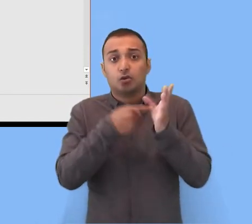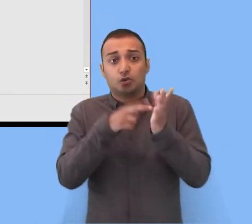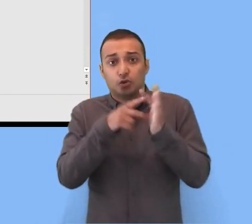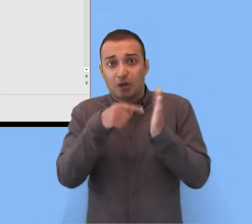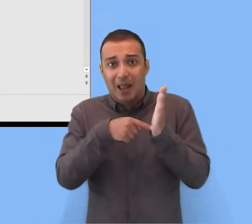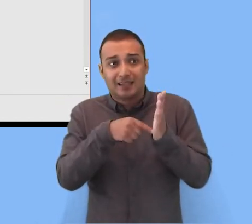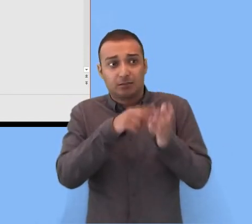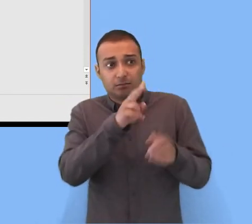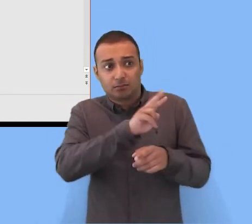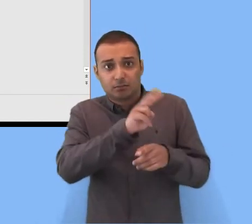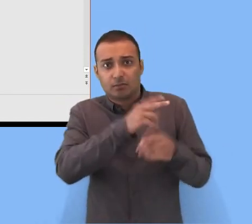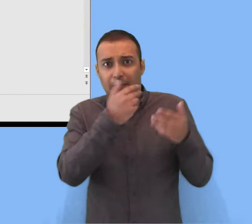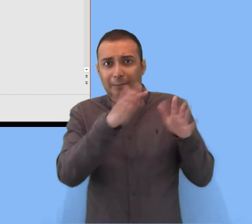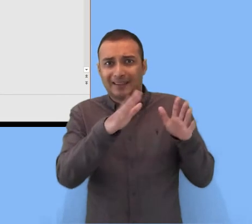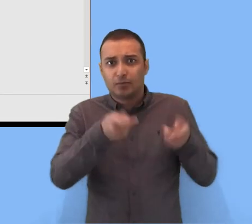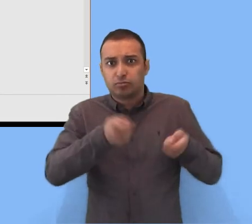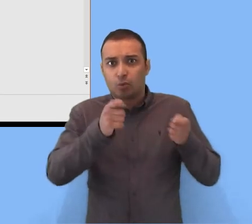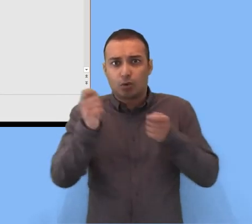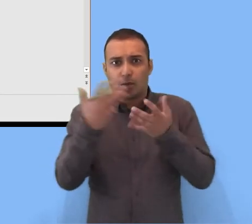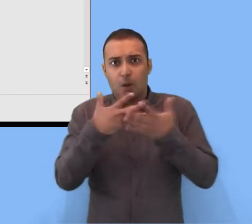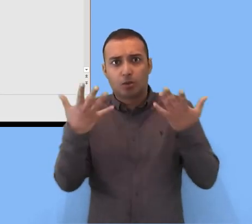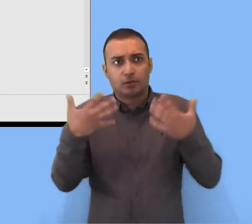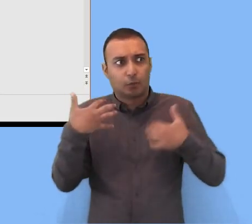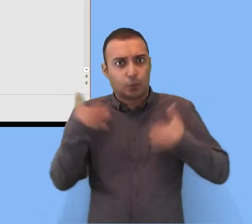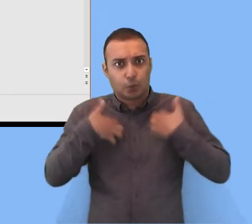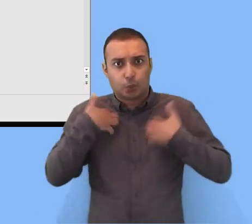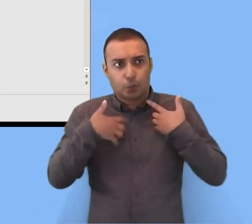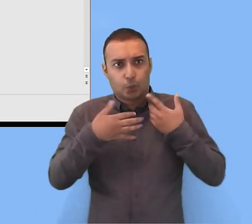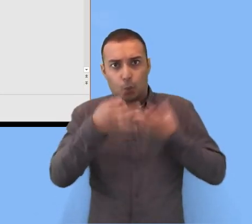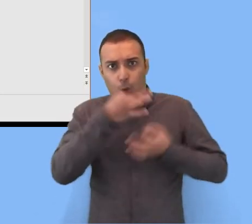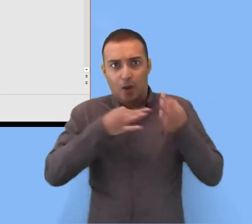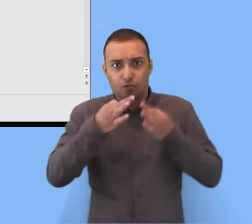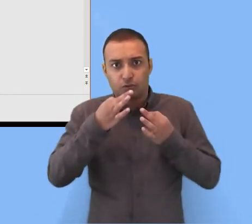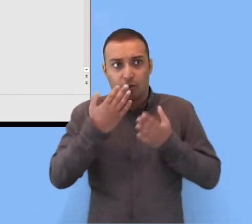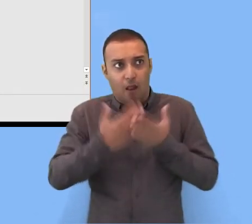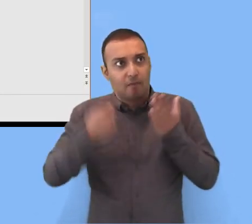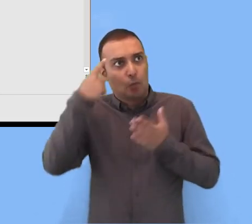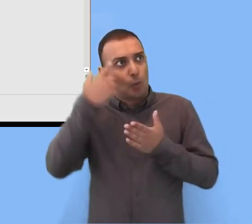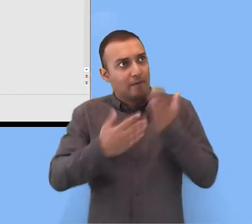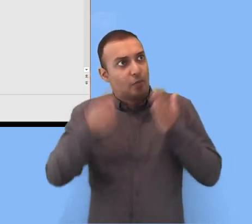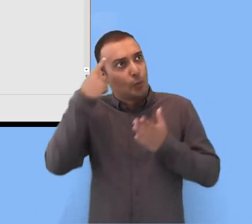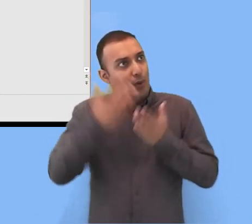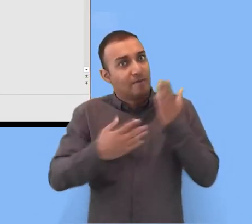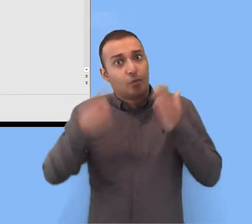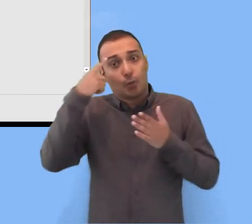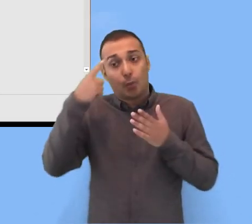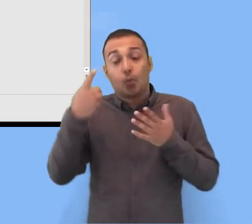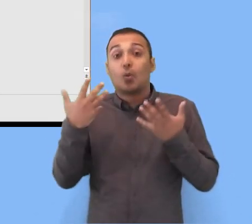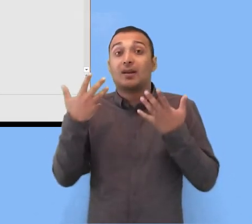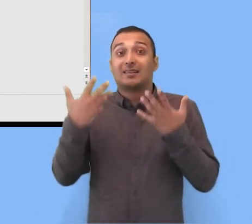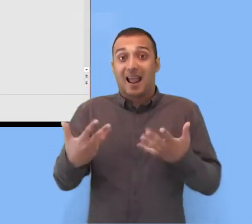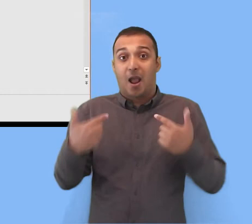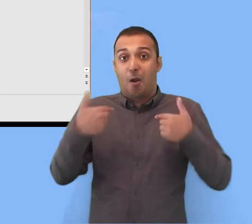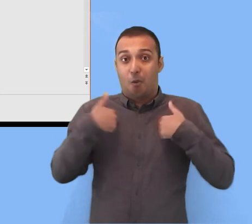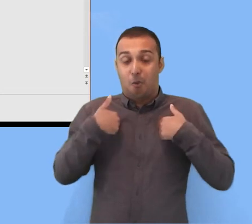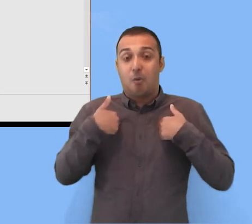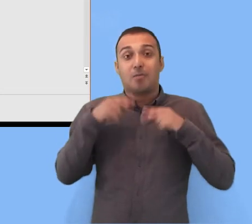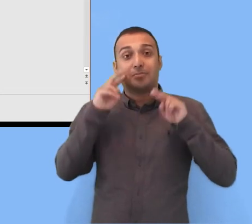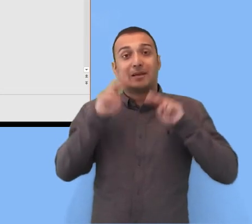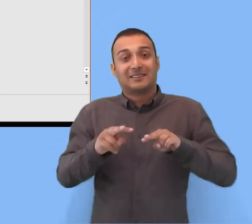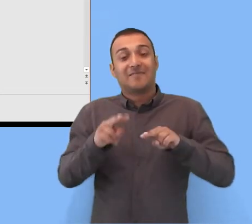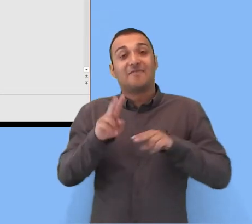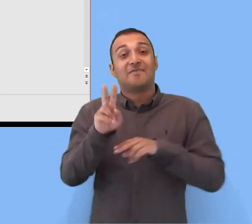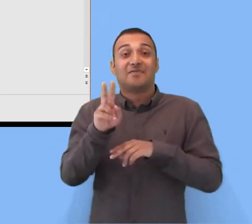insights. And I think this is just gelled so well that now you'll actually hear from 3 parents that I'm going to share